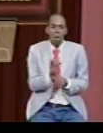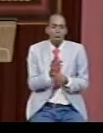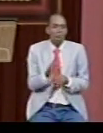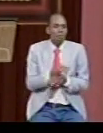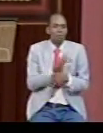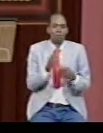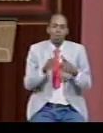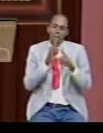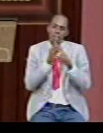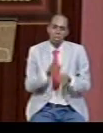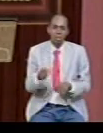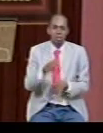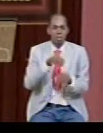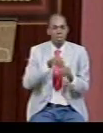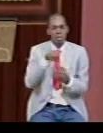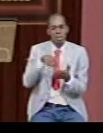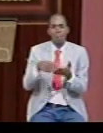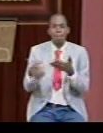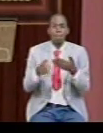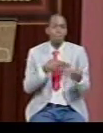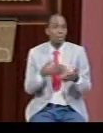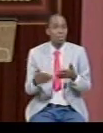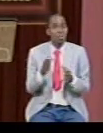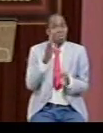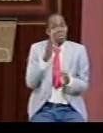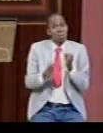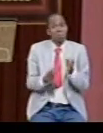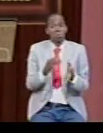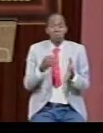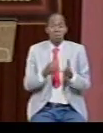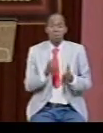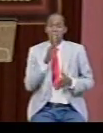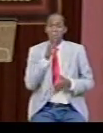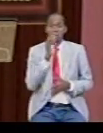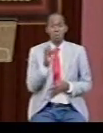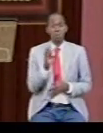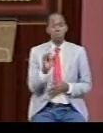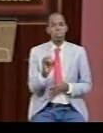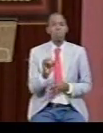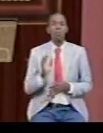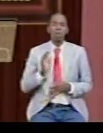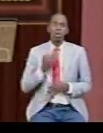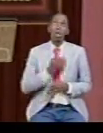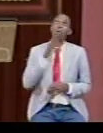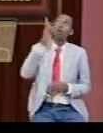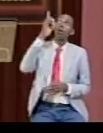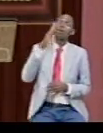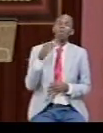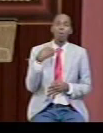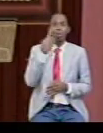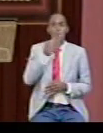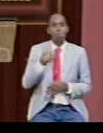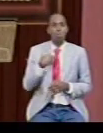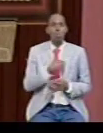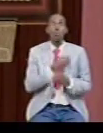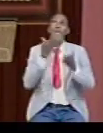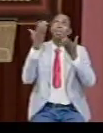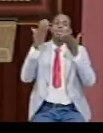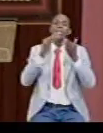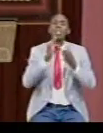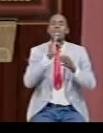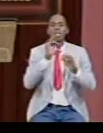matter. If it be so, our God whom we serve is